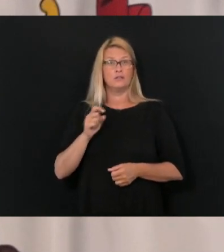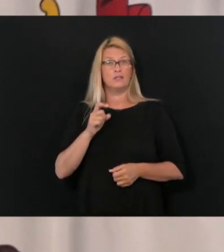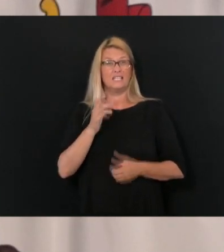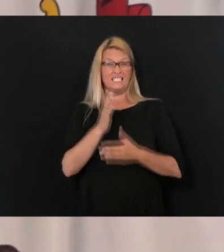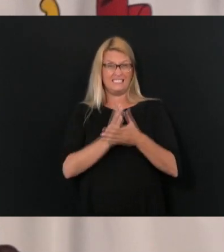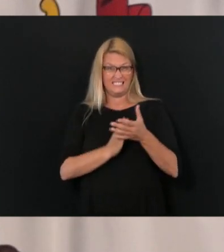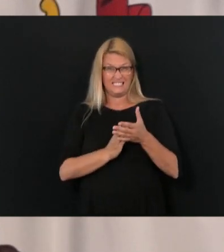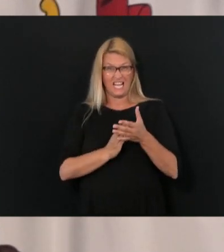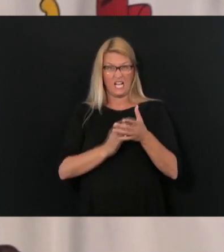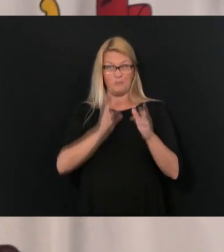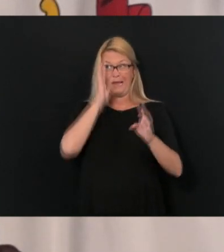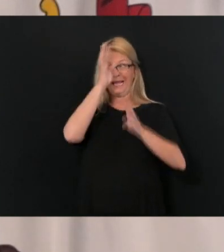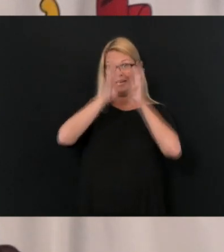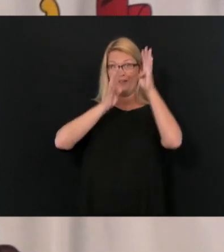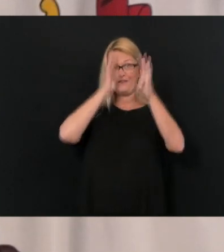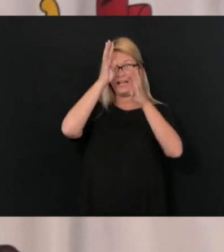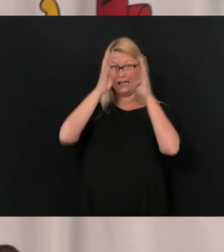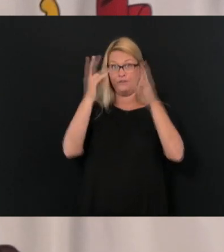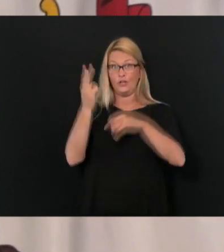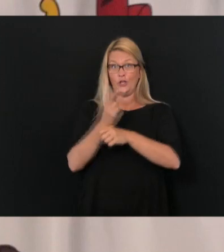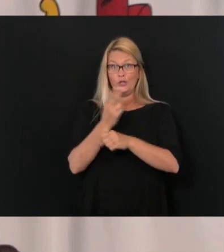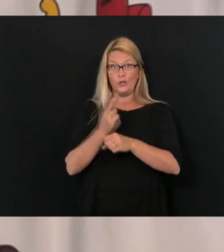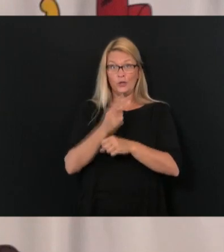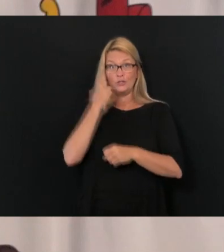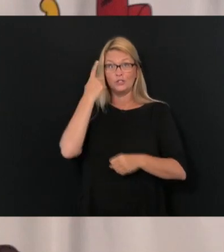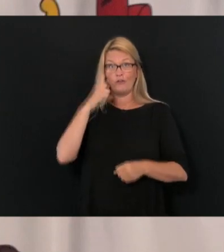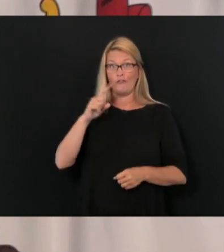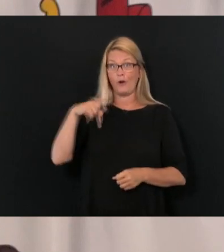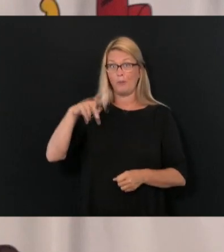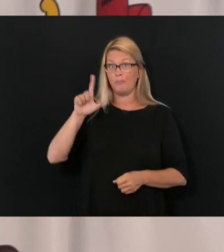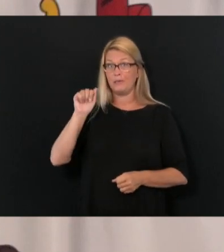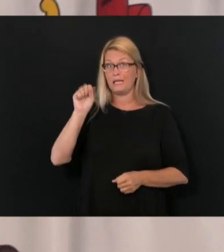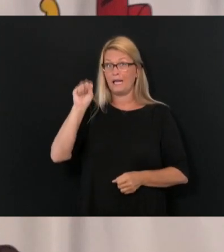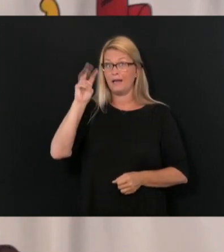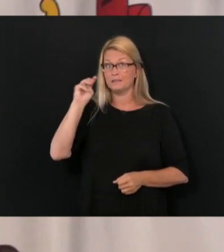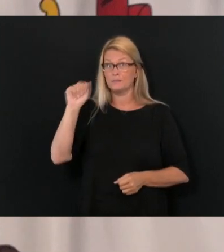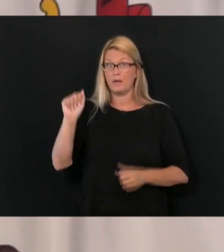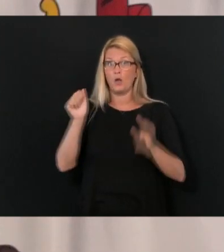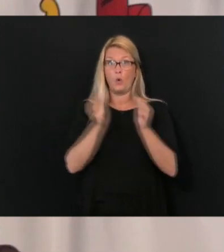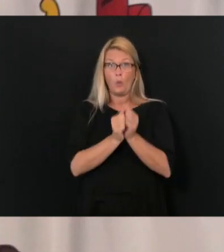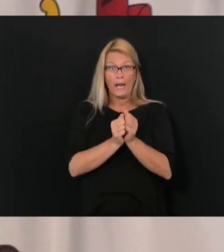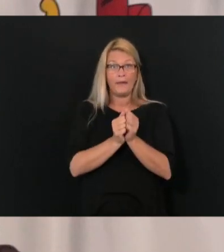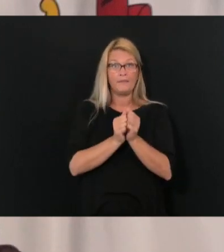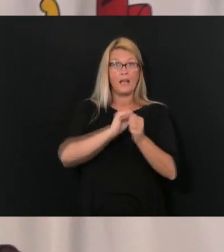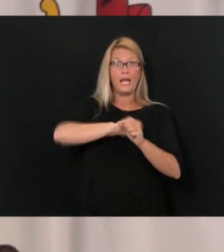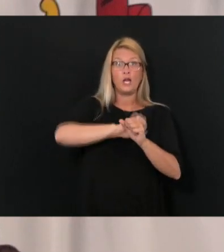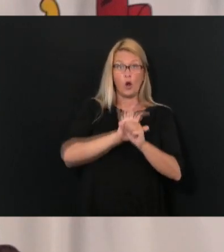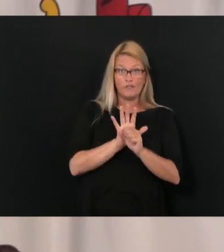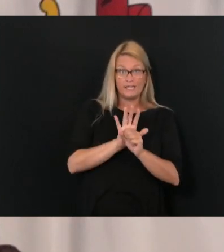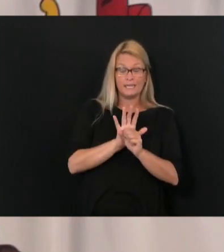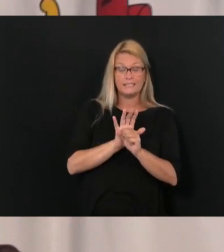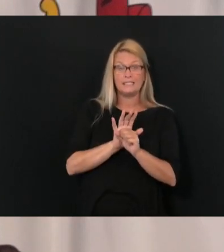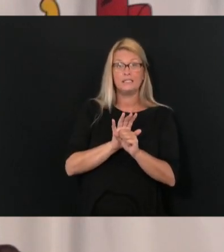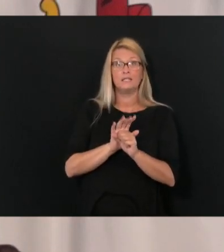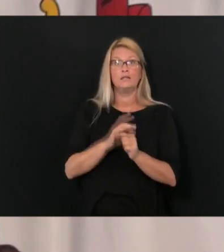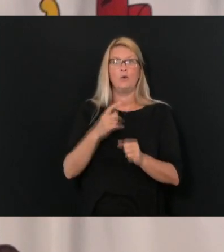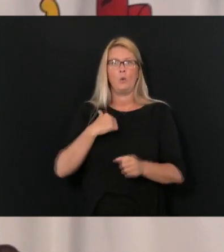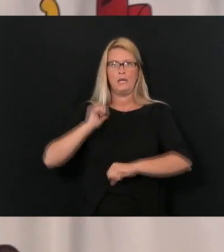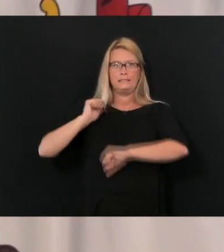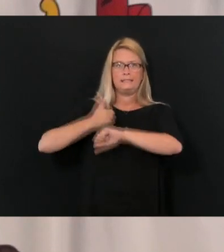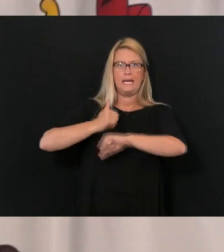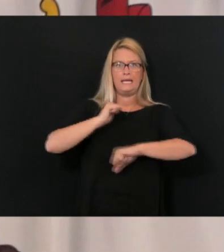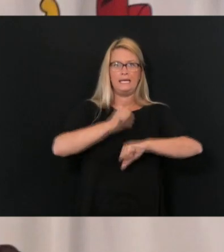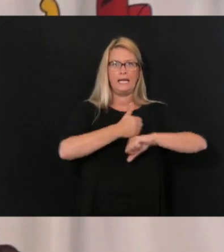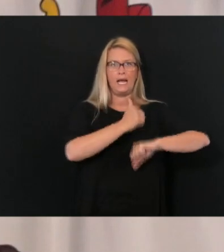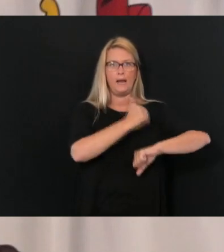some innovative uses for plasma in treating the COVID-19. We have been working on standing up a plasma donation